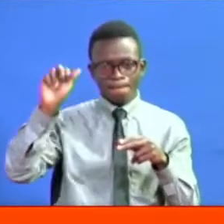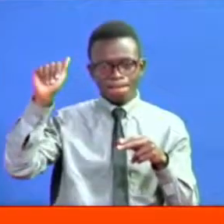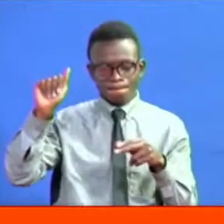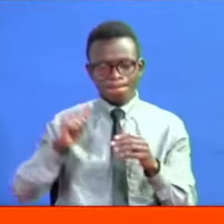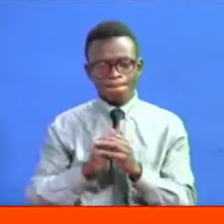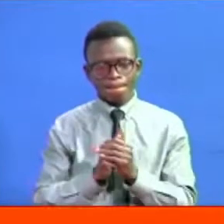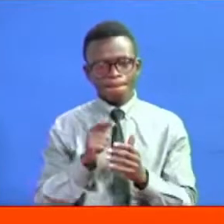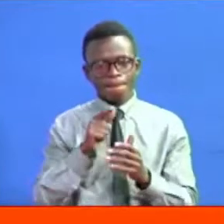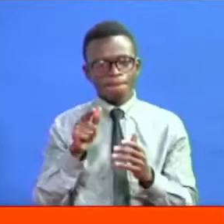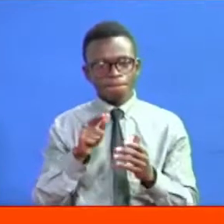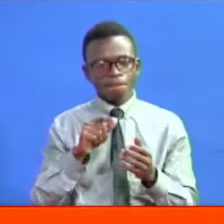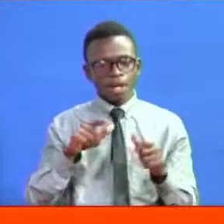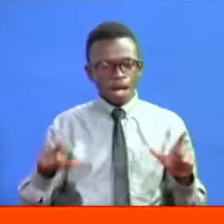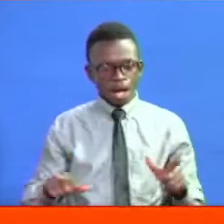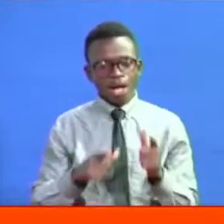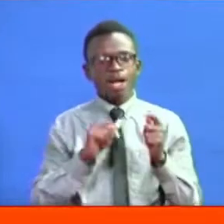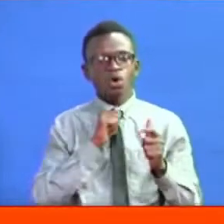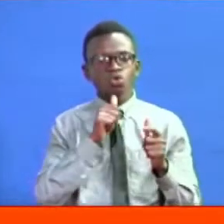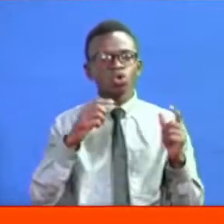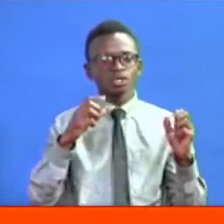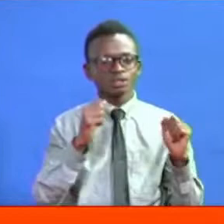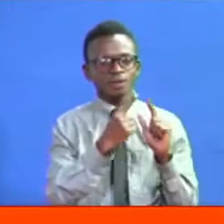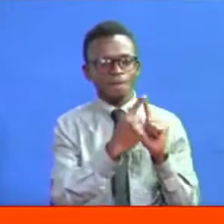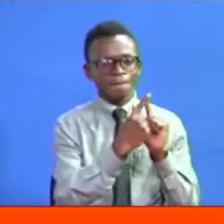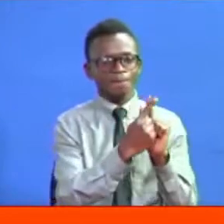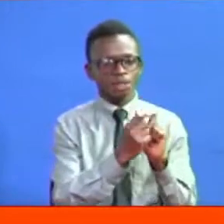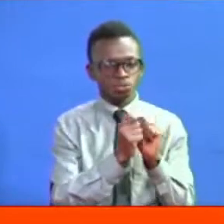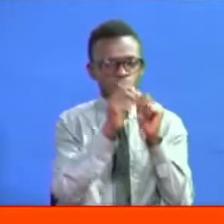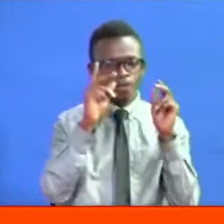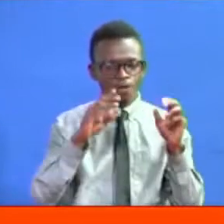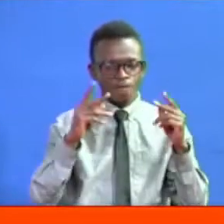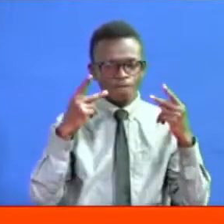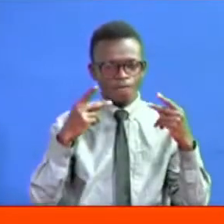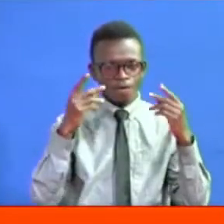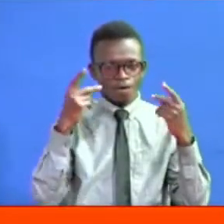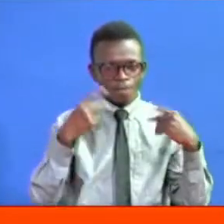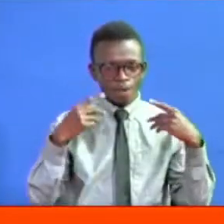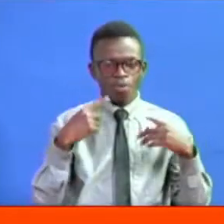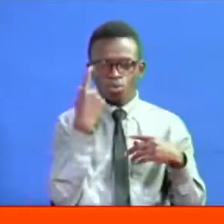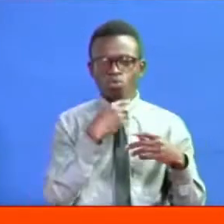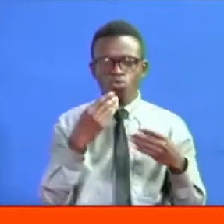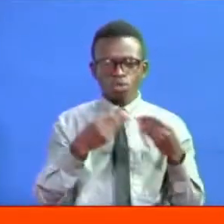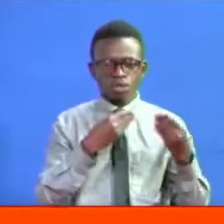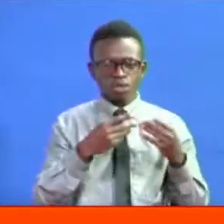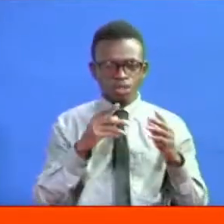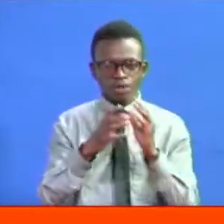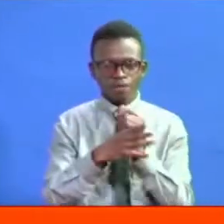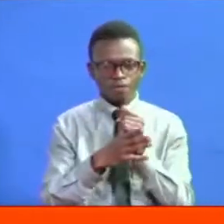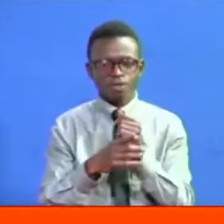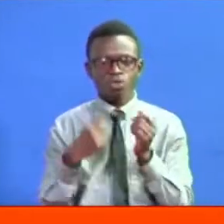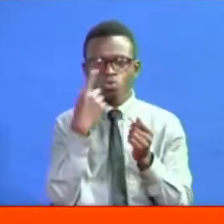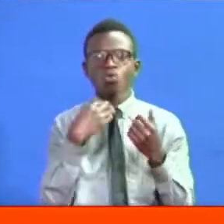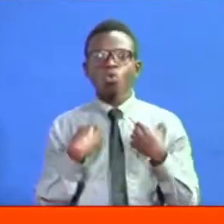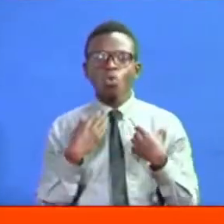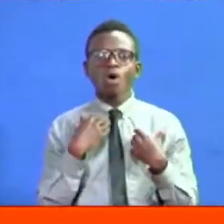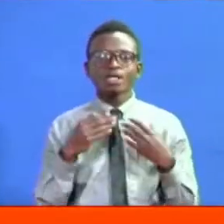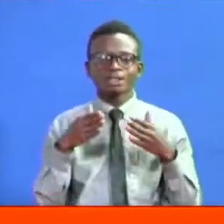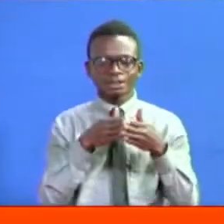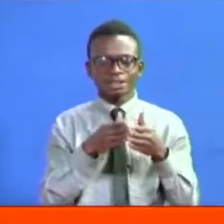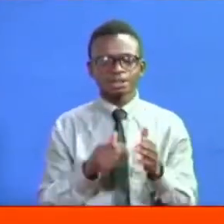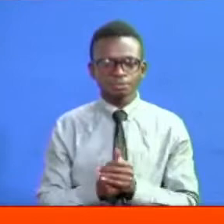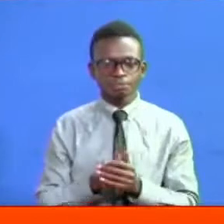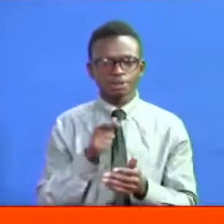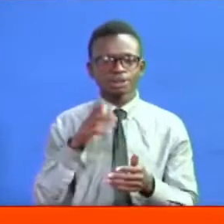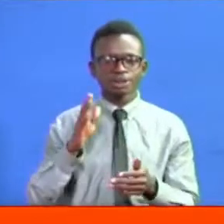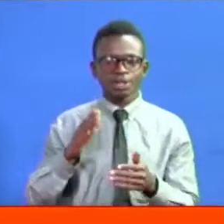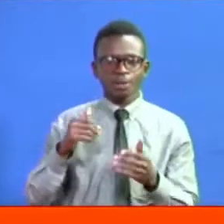fishermen who may demand sex in return for fish. It's a problem faced by women fish traders,